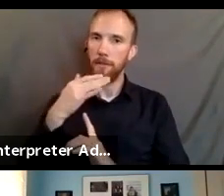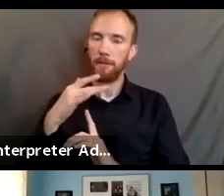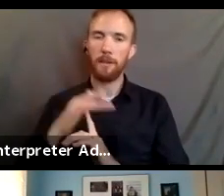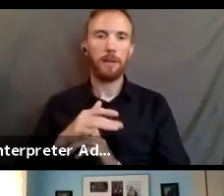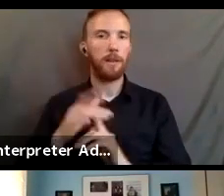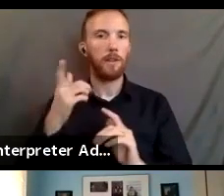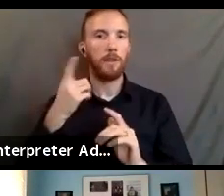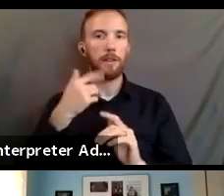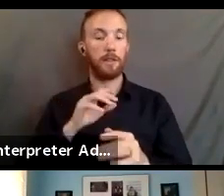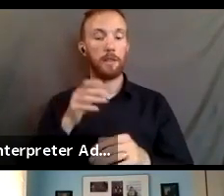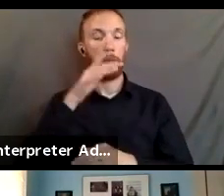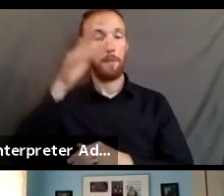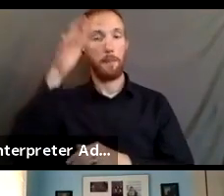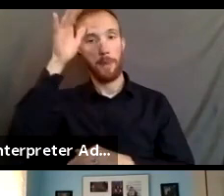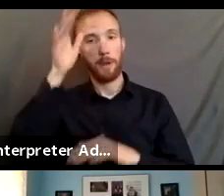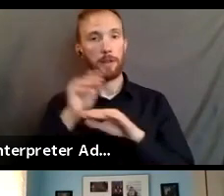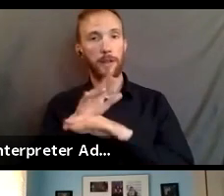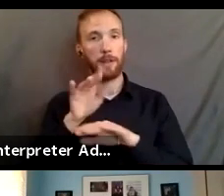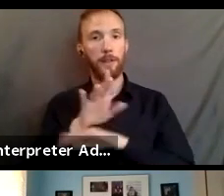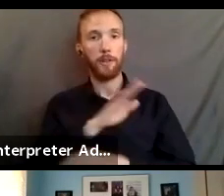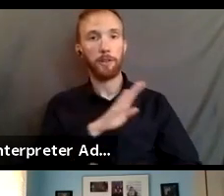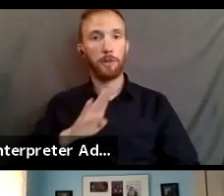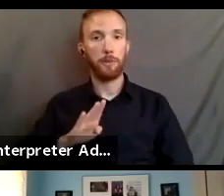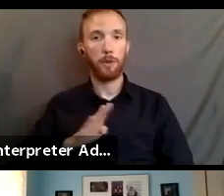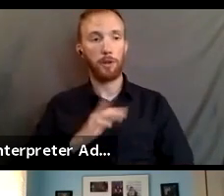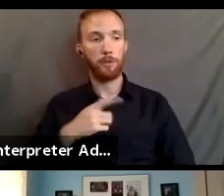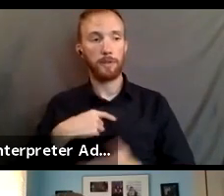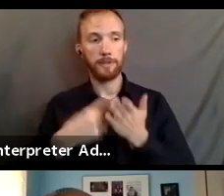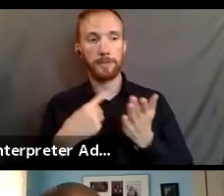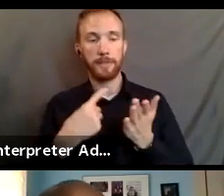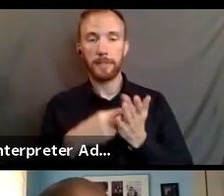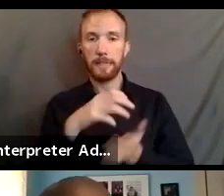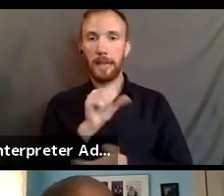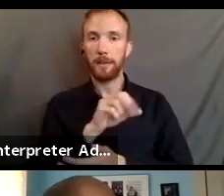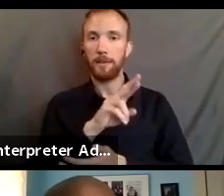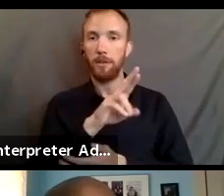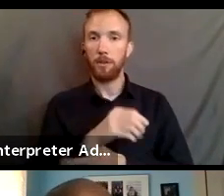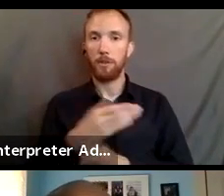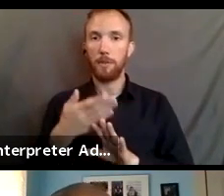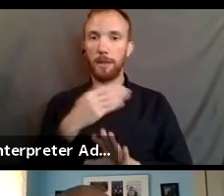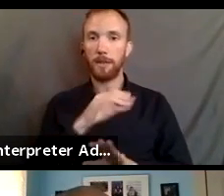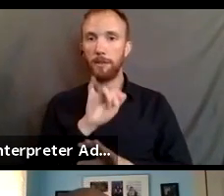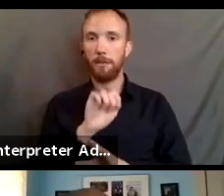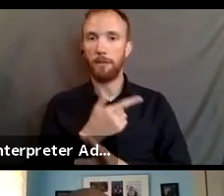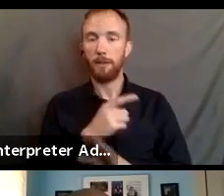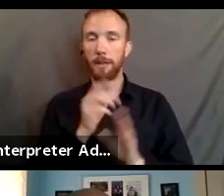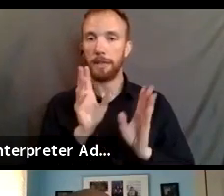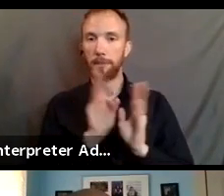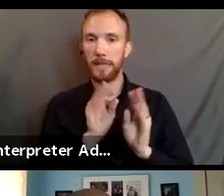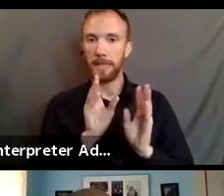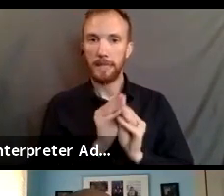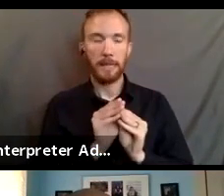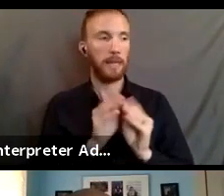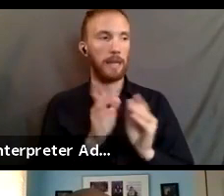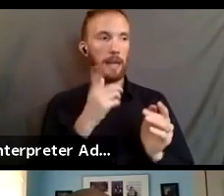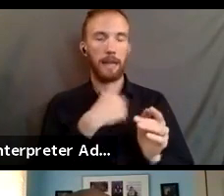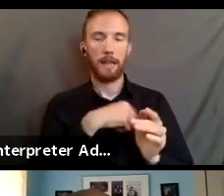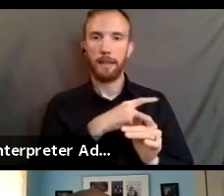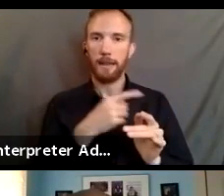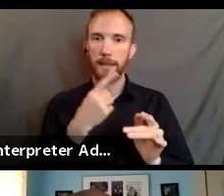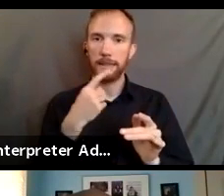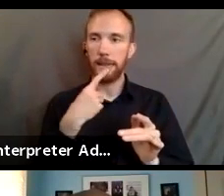advisory board was consulted about sros at our august 6th meeting overwhelmingly the feedback was urging sro